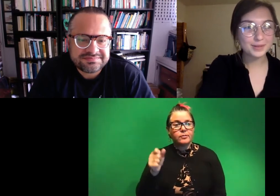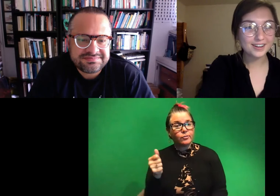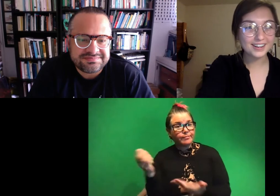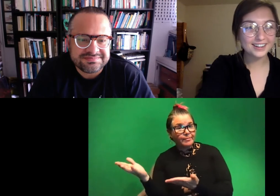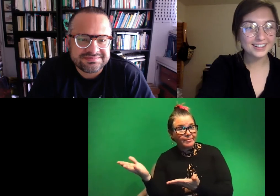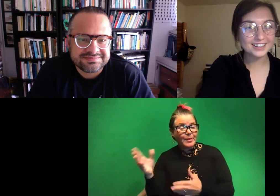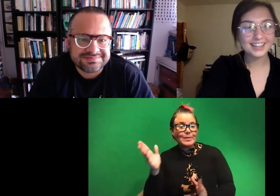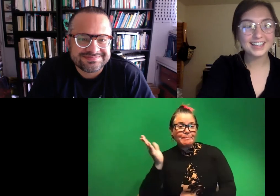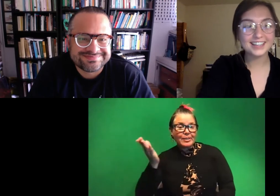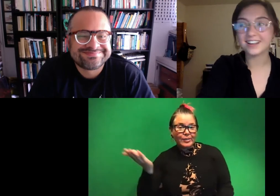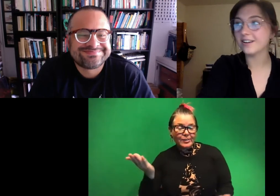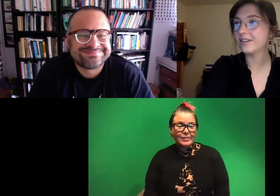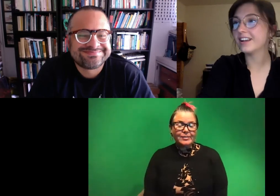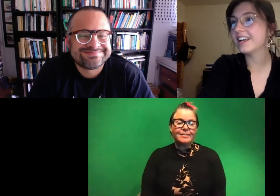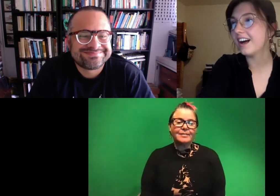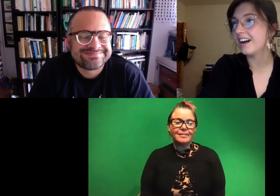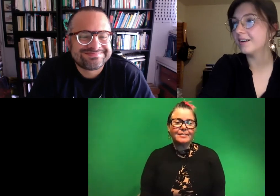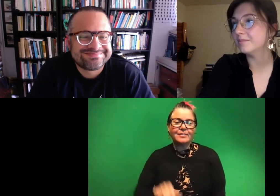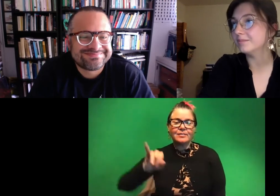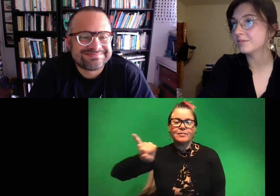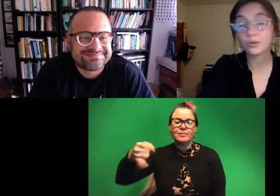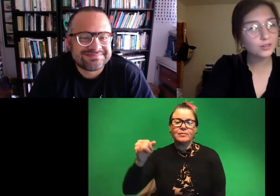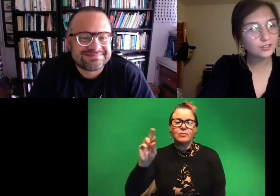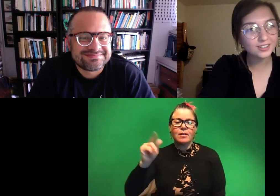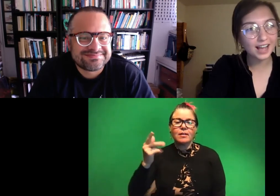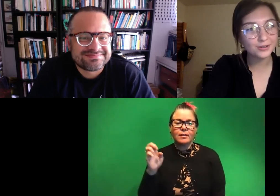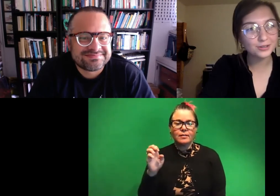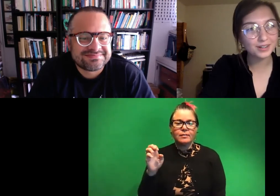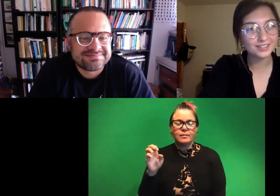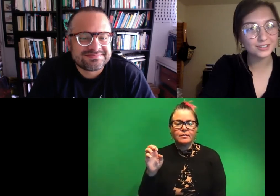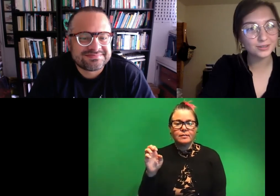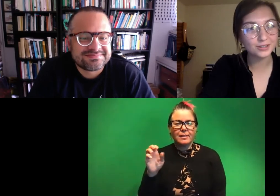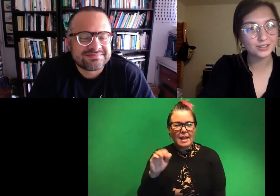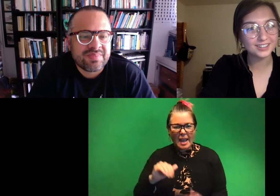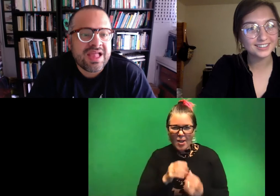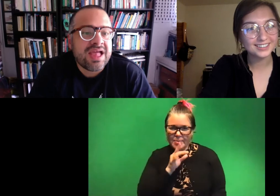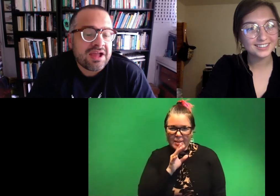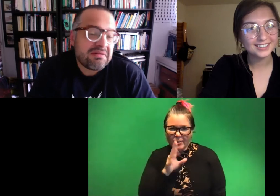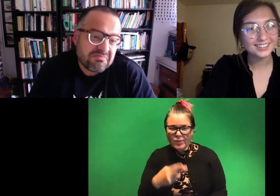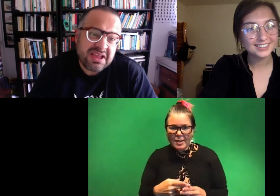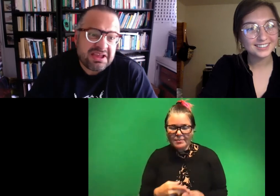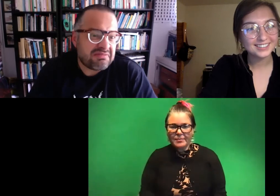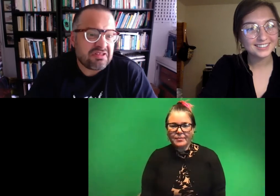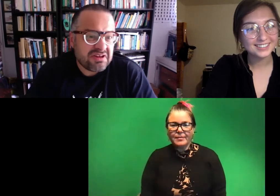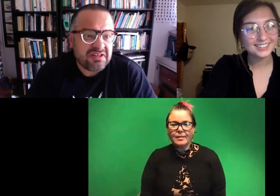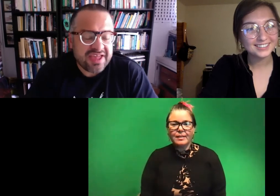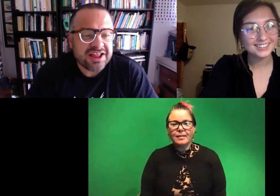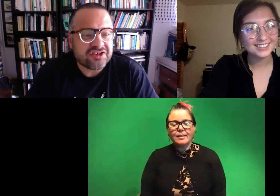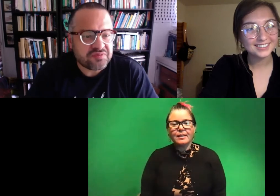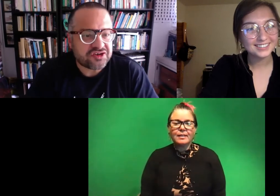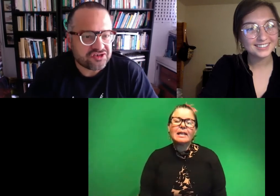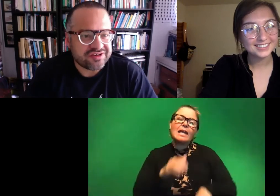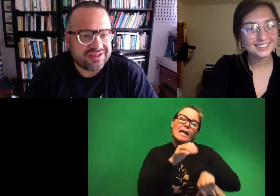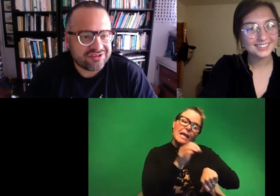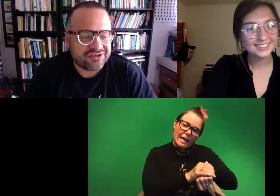our speaker here is Jorge. George, how would you pronounce, just to make sure? The